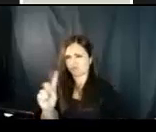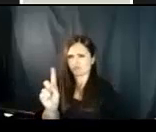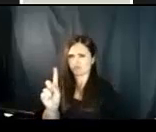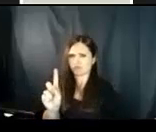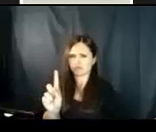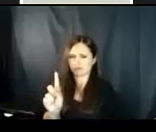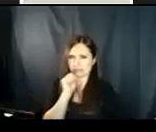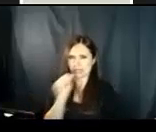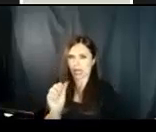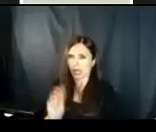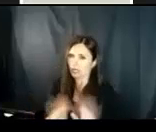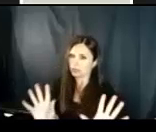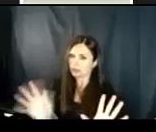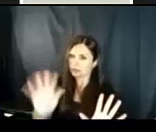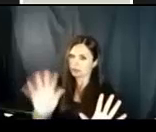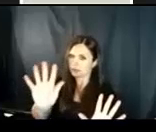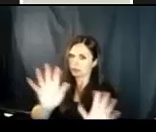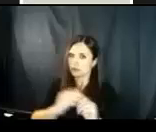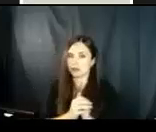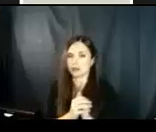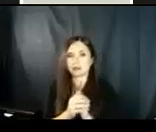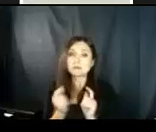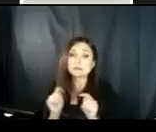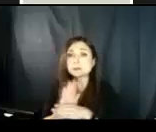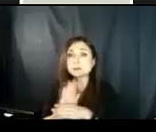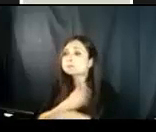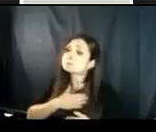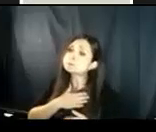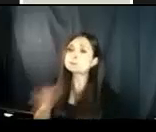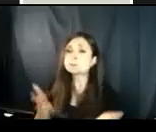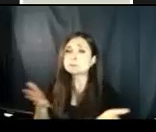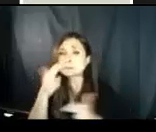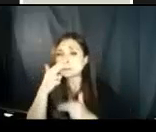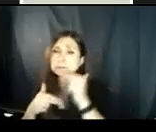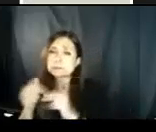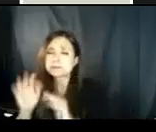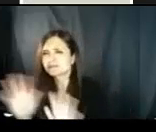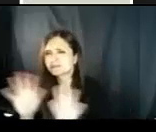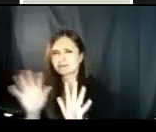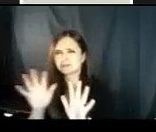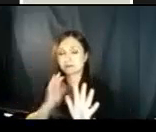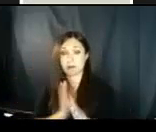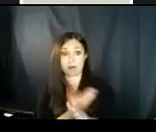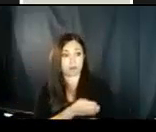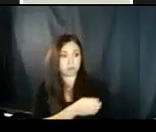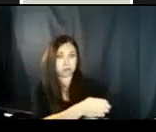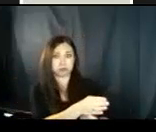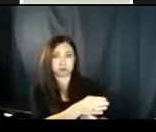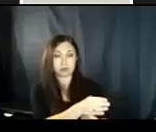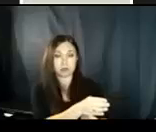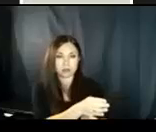clear. And so we're not in the business to entertain learners. We're in the business to make sure the learning is